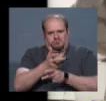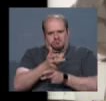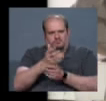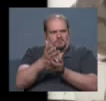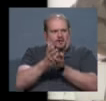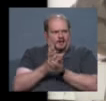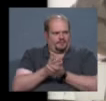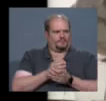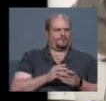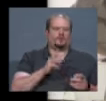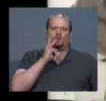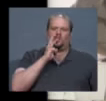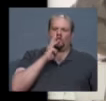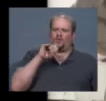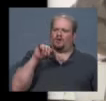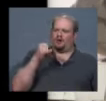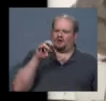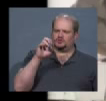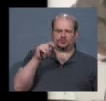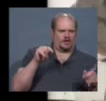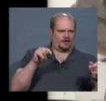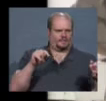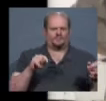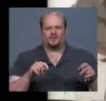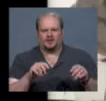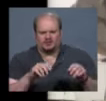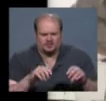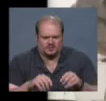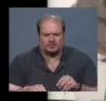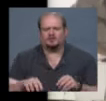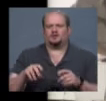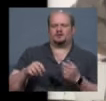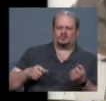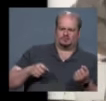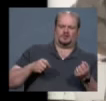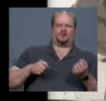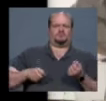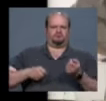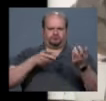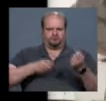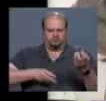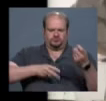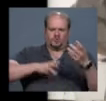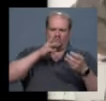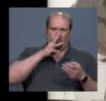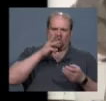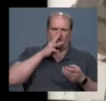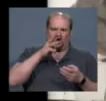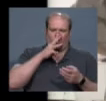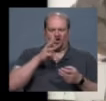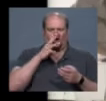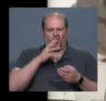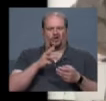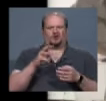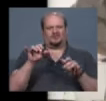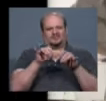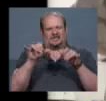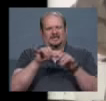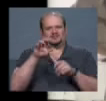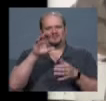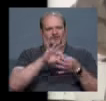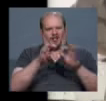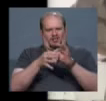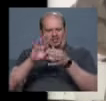shows a side view, each one of these water jets at top speed can move an Olympic-sized swimming pool's worth of water in about 25 seconds. And so very,